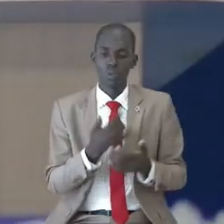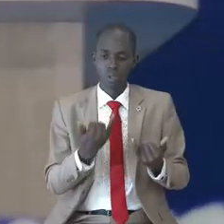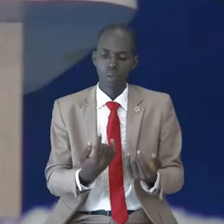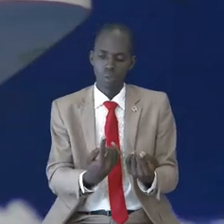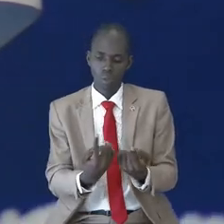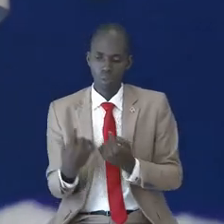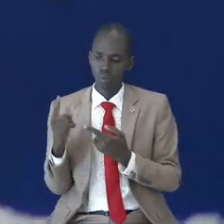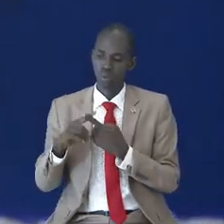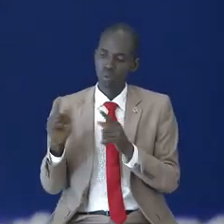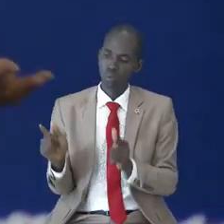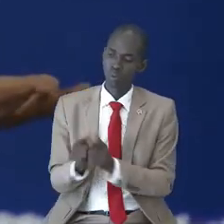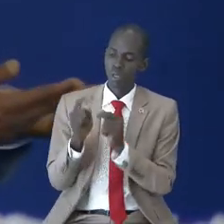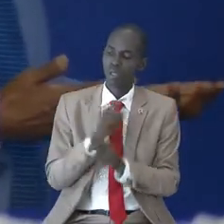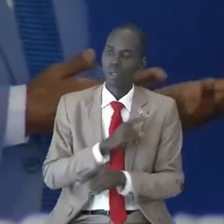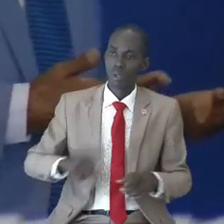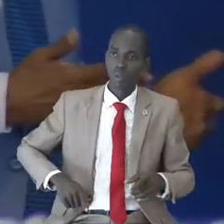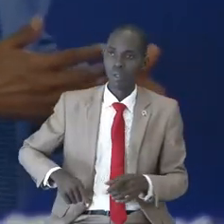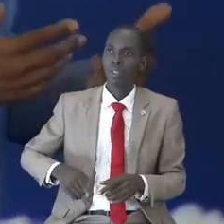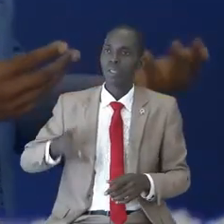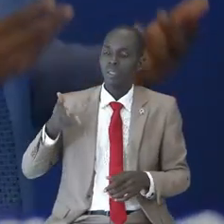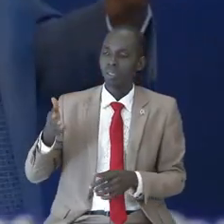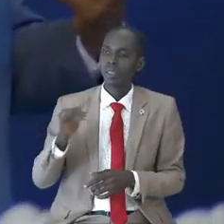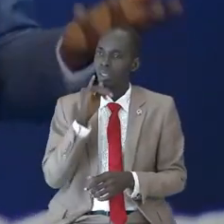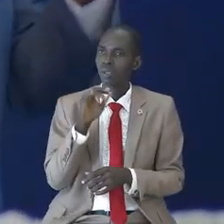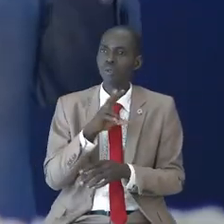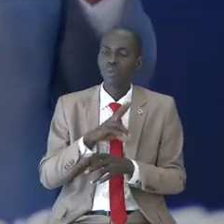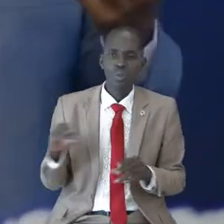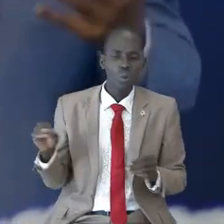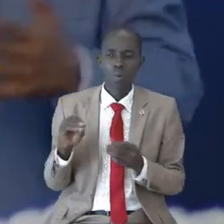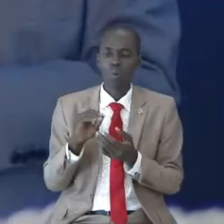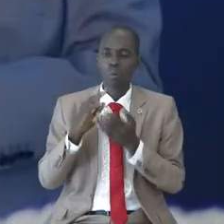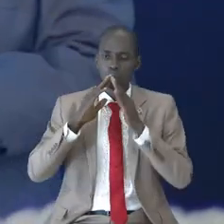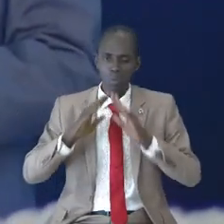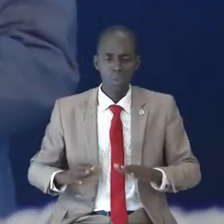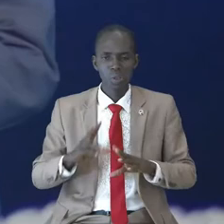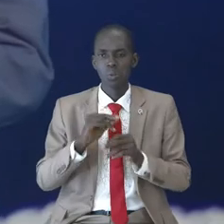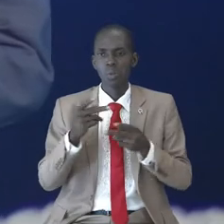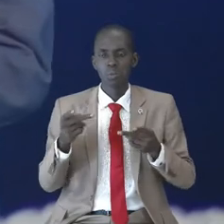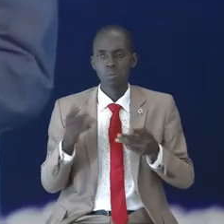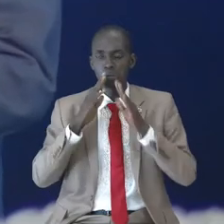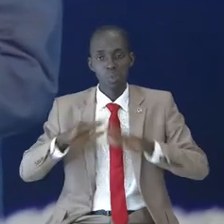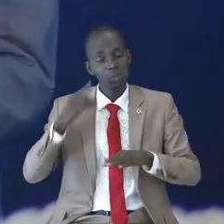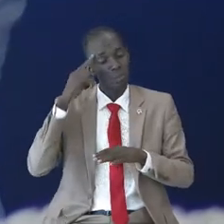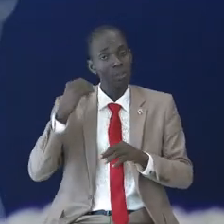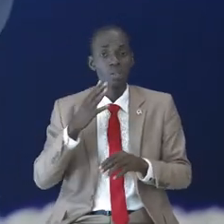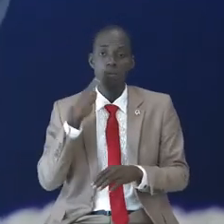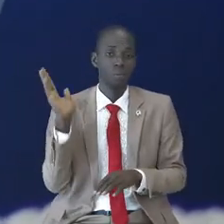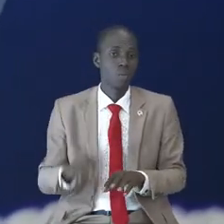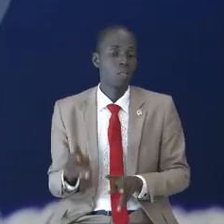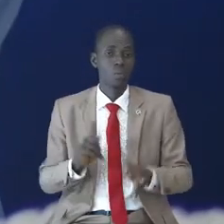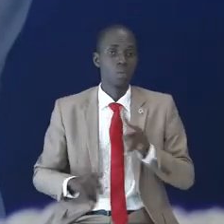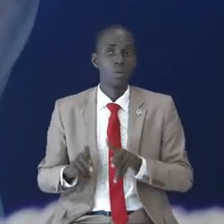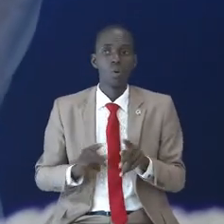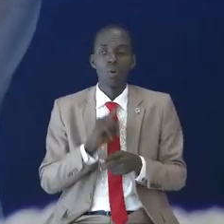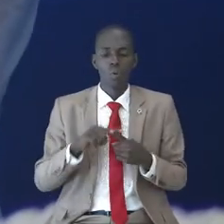Lord. There had been no peace. There's no peace, says the Lord unto the wicked. And when the soul